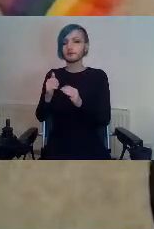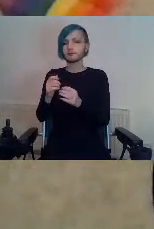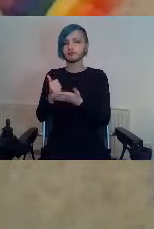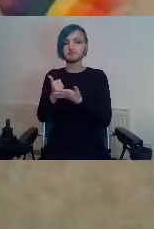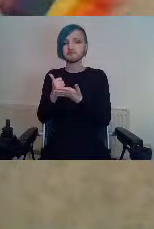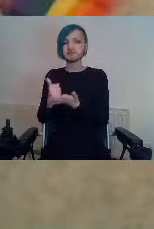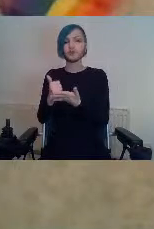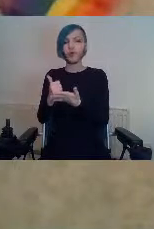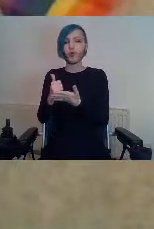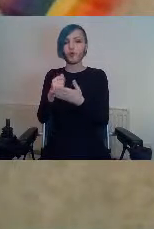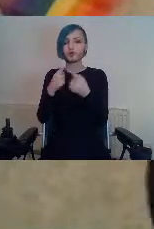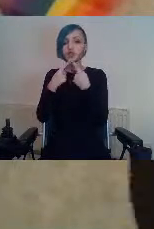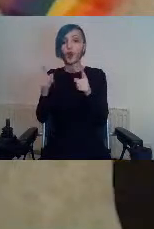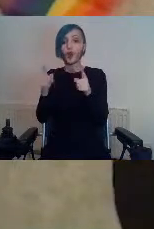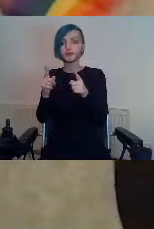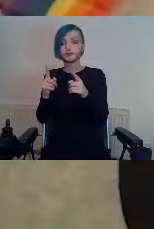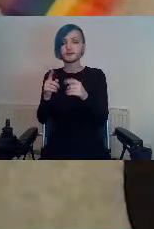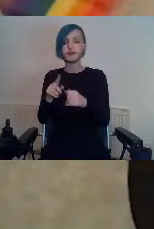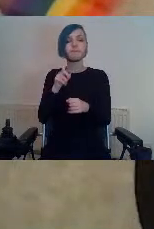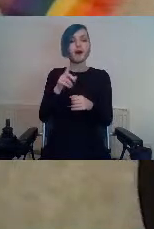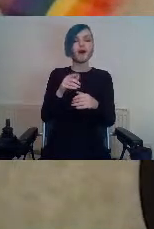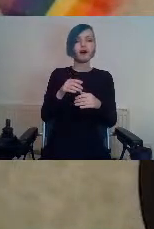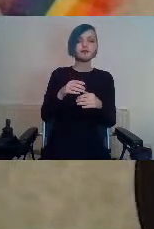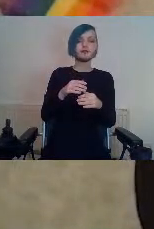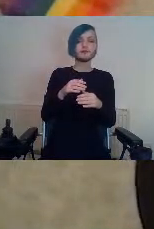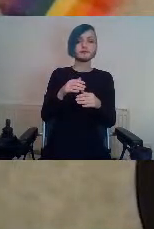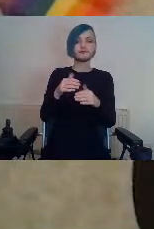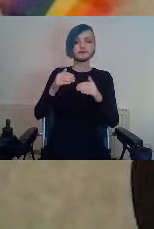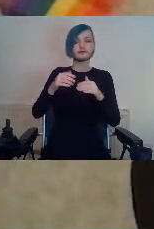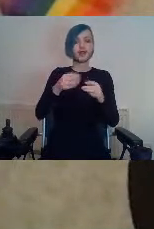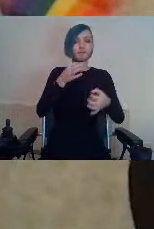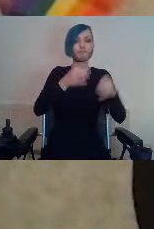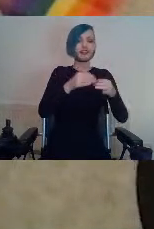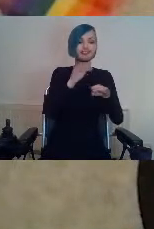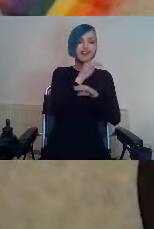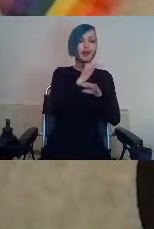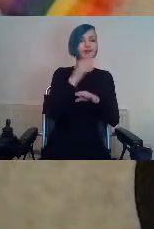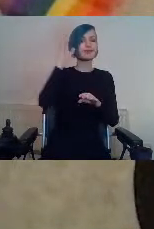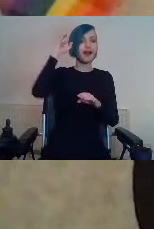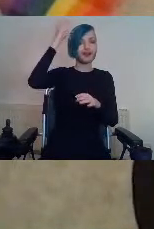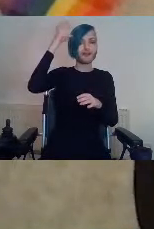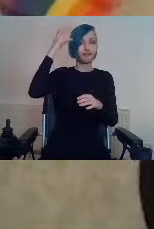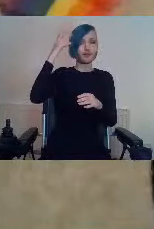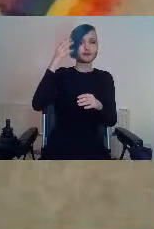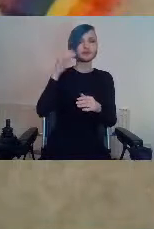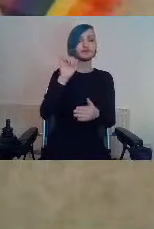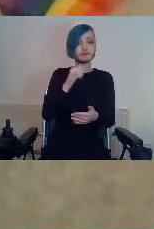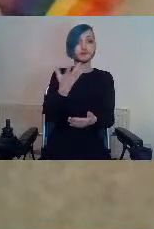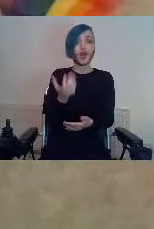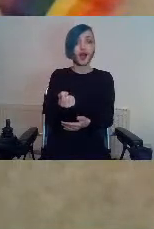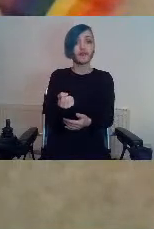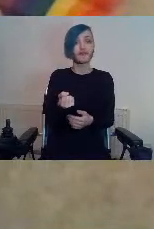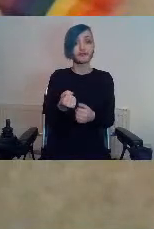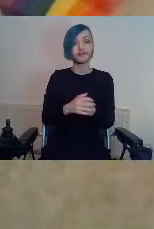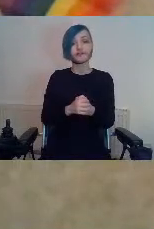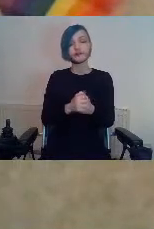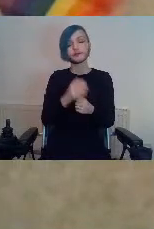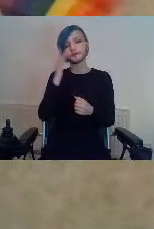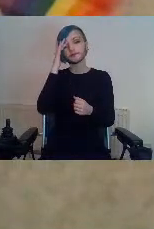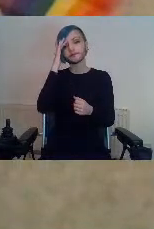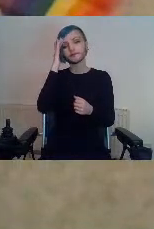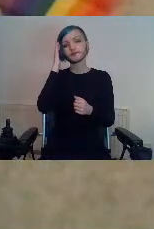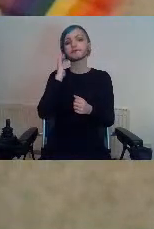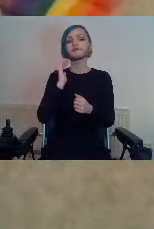some of them outside of parliament. And we have a lot of neutral